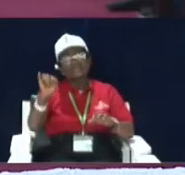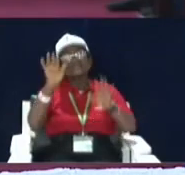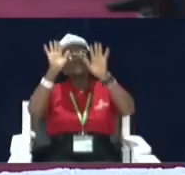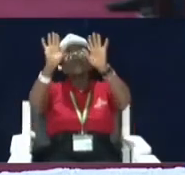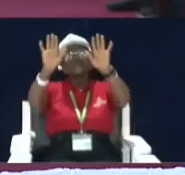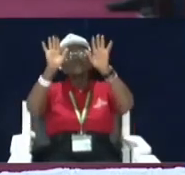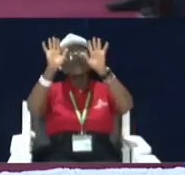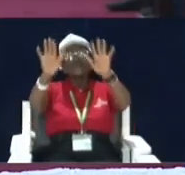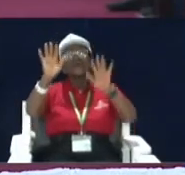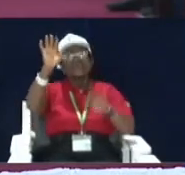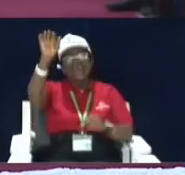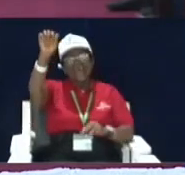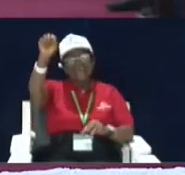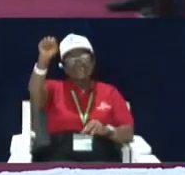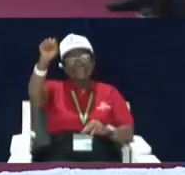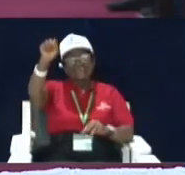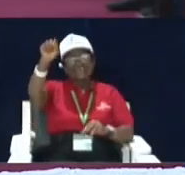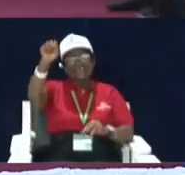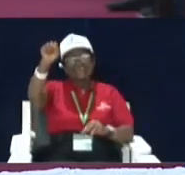wonders?"